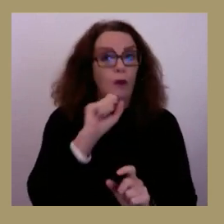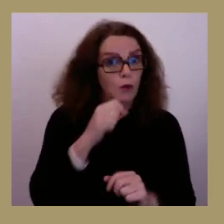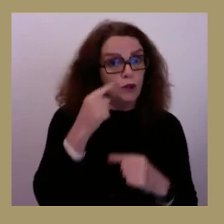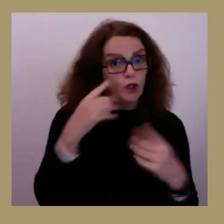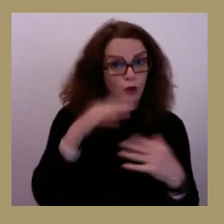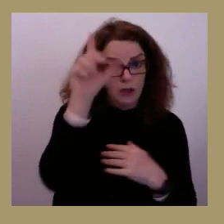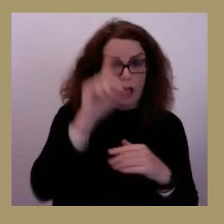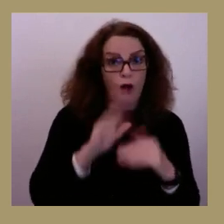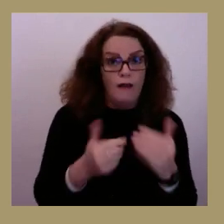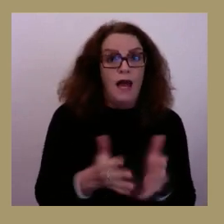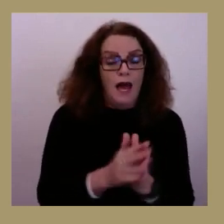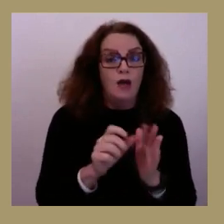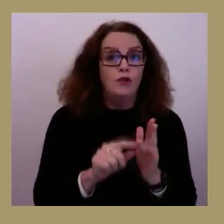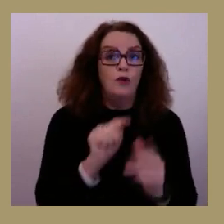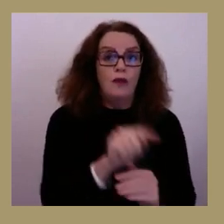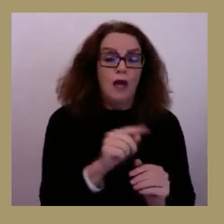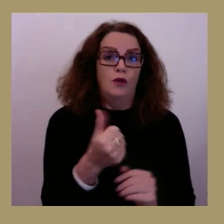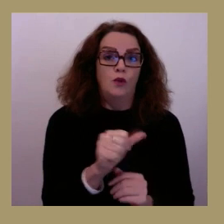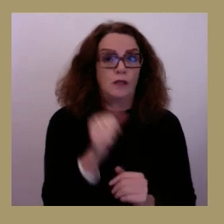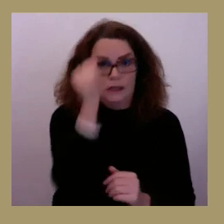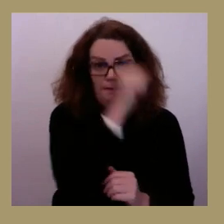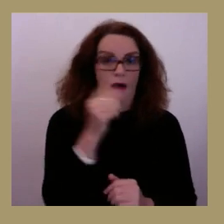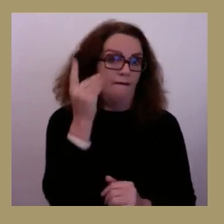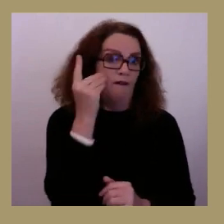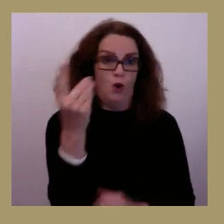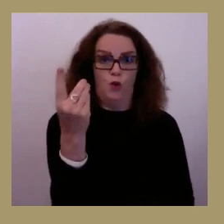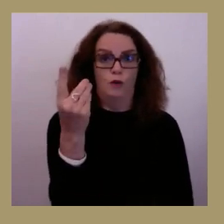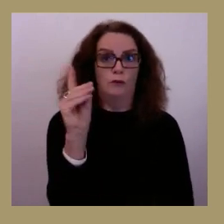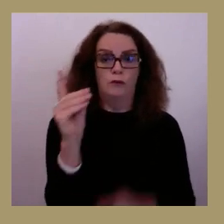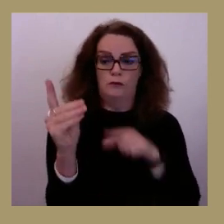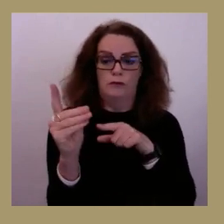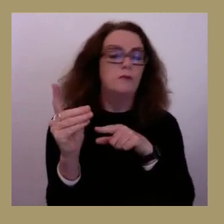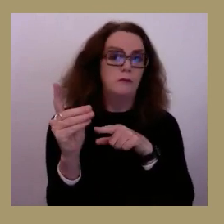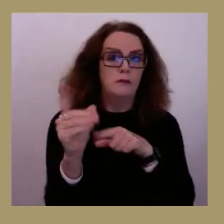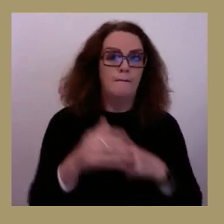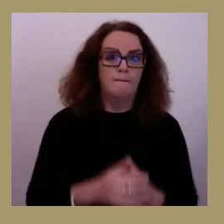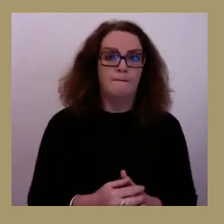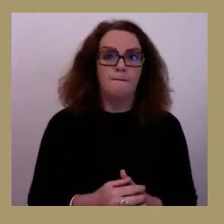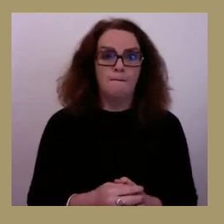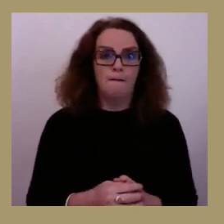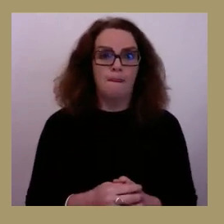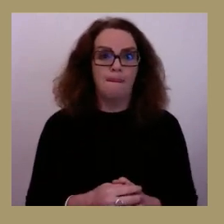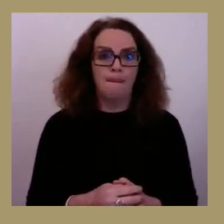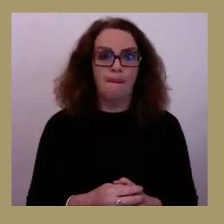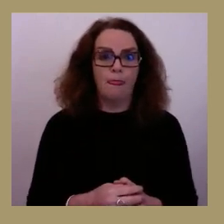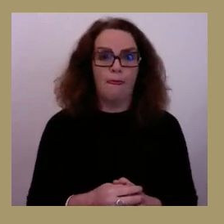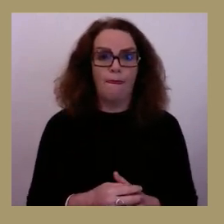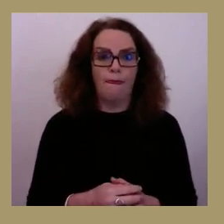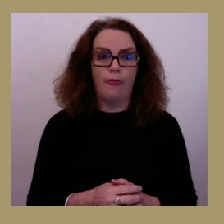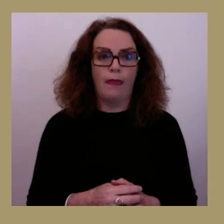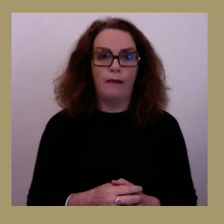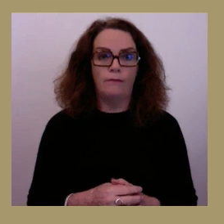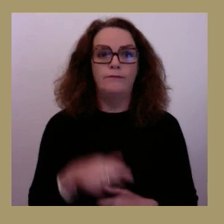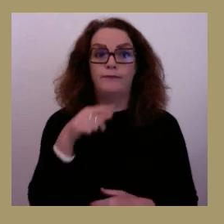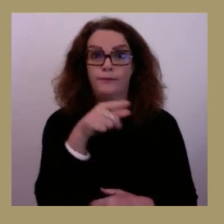device. Essentially the same process, but we're just going to use the smartphone as the channel of choice for setting up the account. So you'll